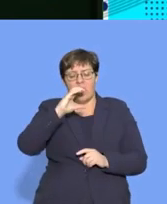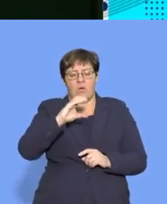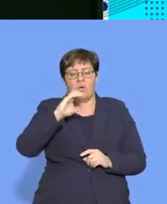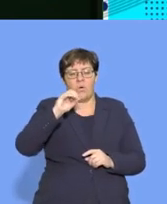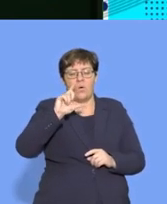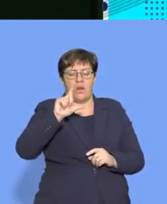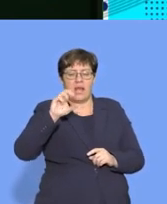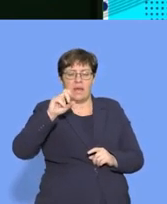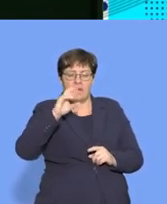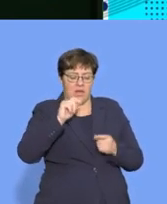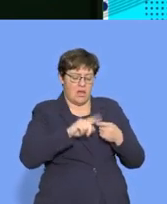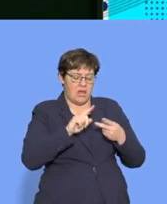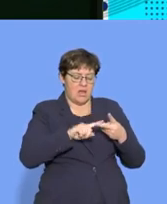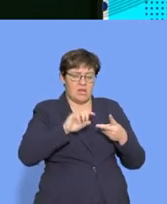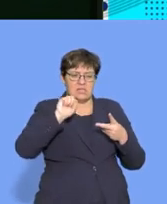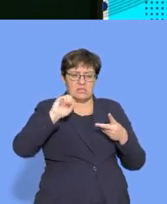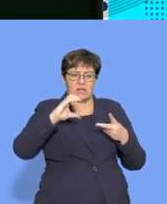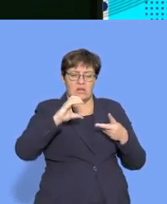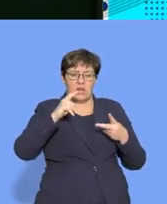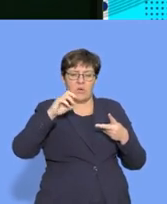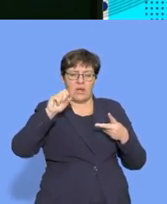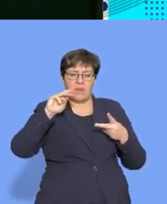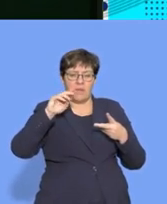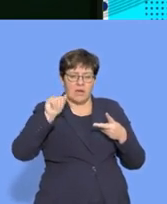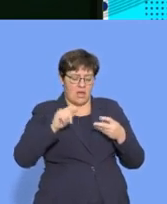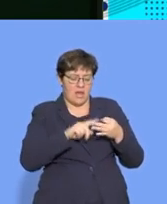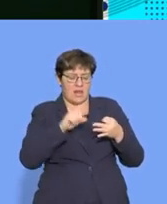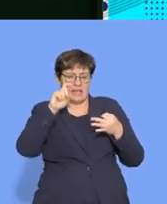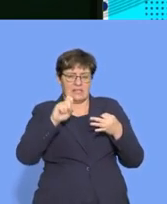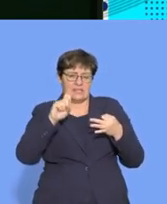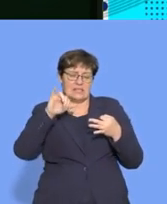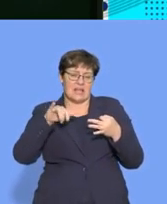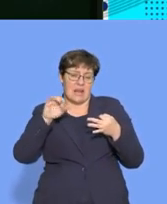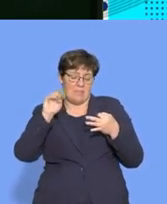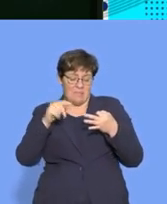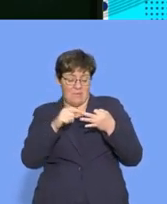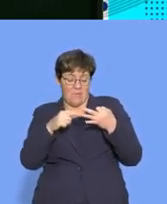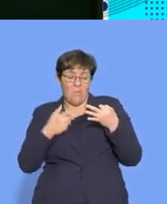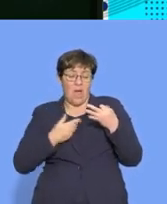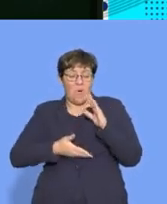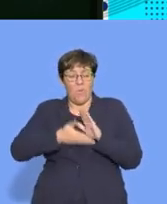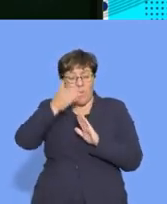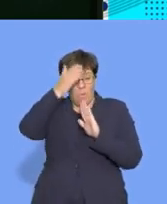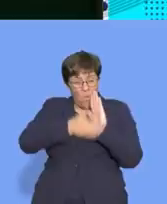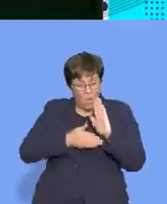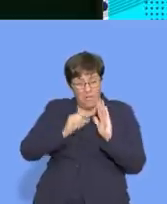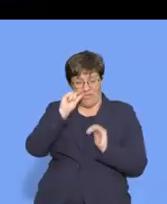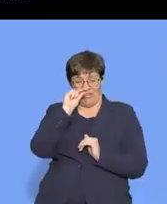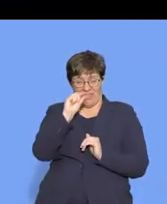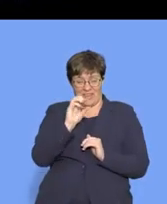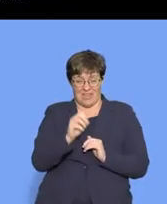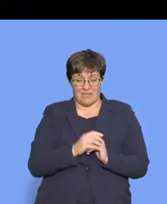collenchyma, sclerenchyma, and xylem. And in the leaf, we find